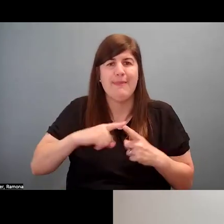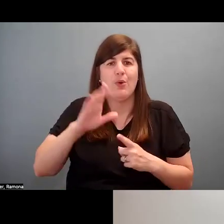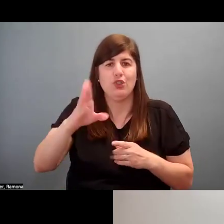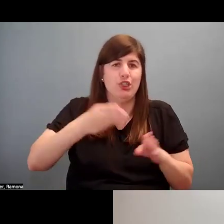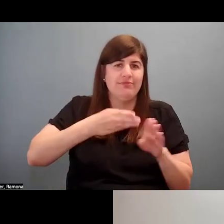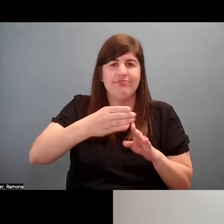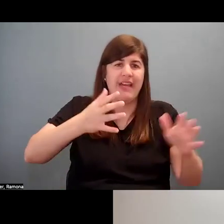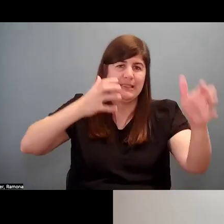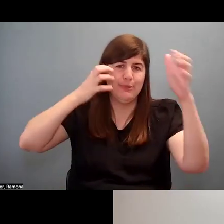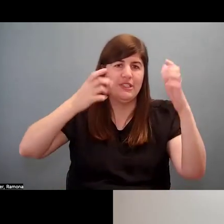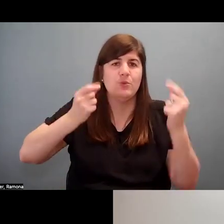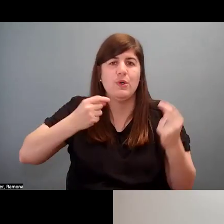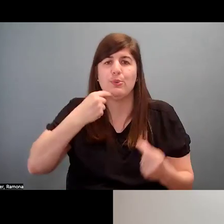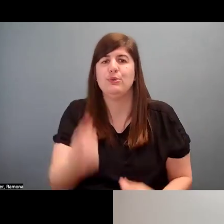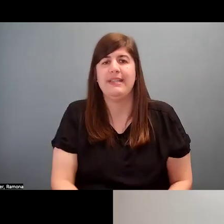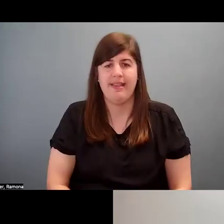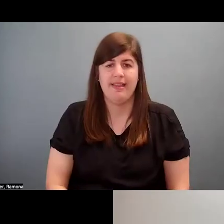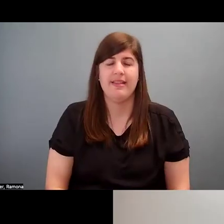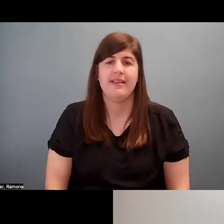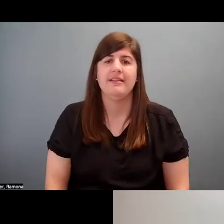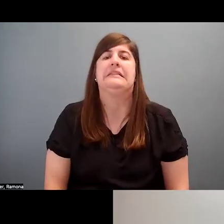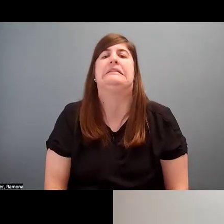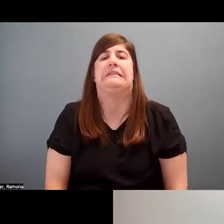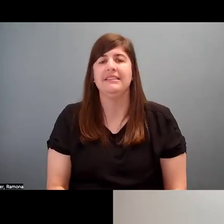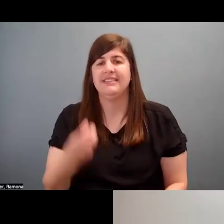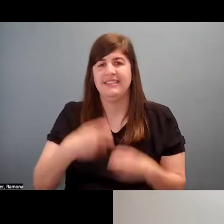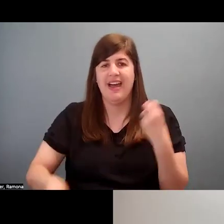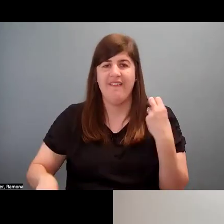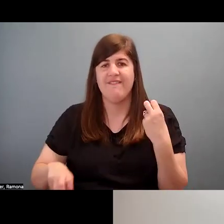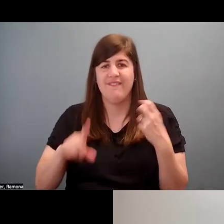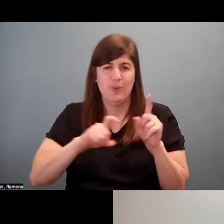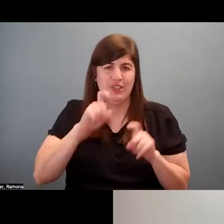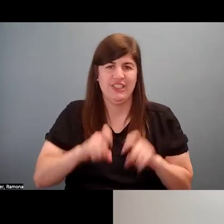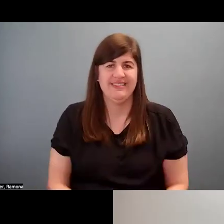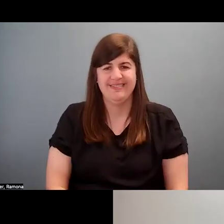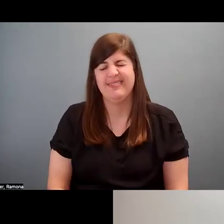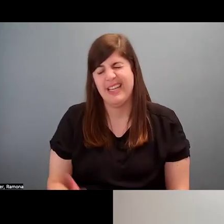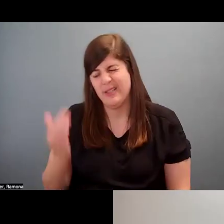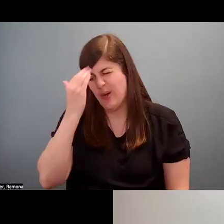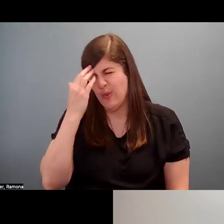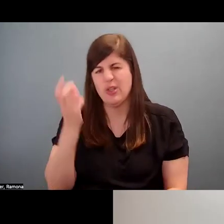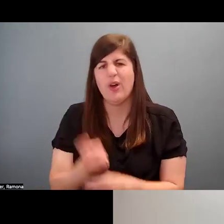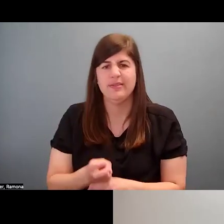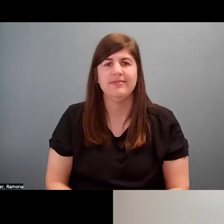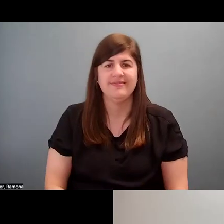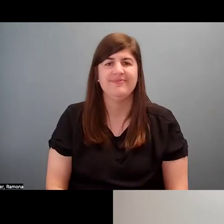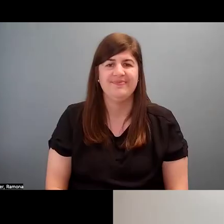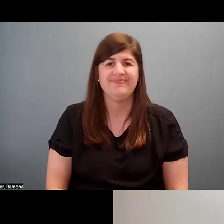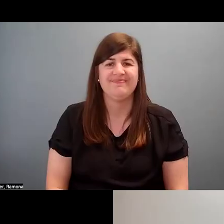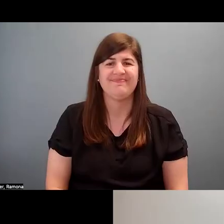what would you tell them? Ooh, that is a tough question. It's hard. It is hard. The next one's even